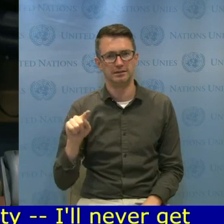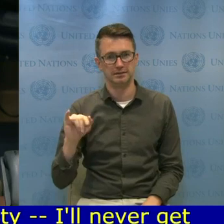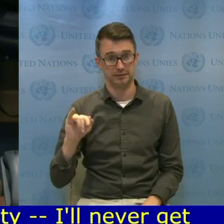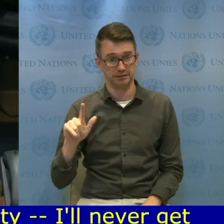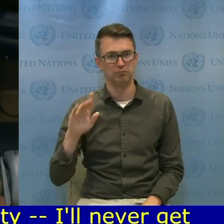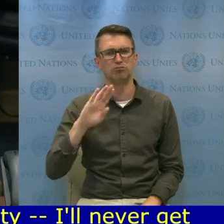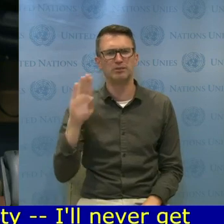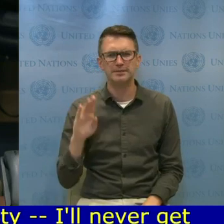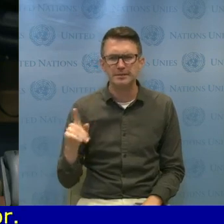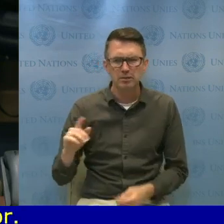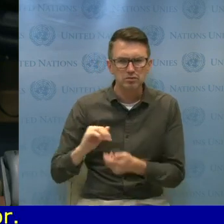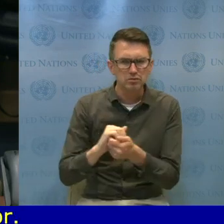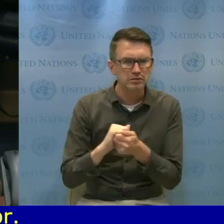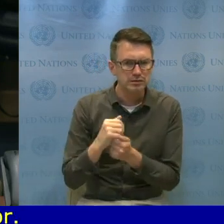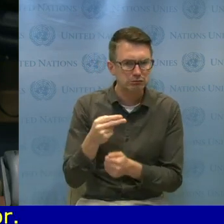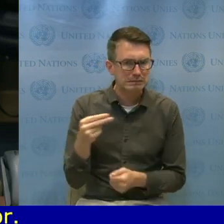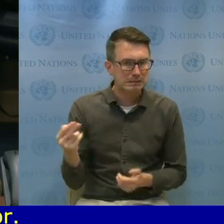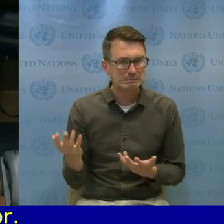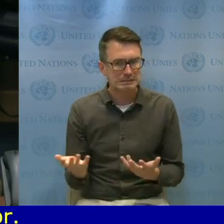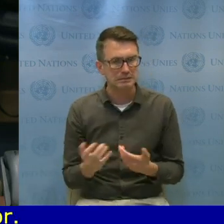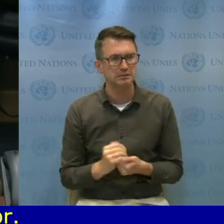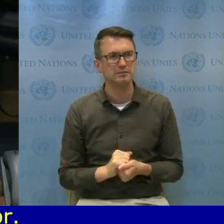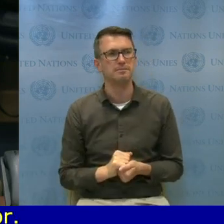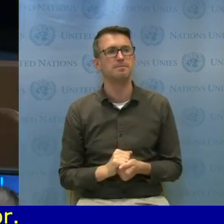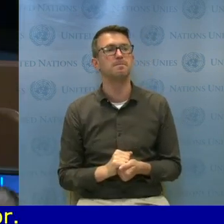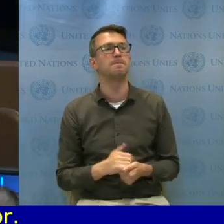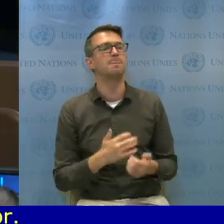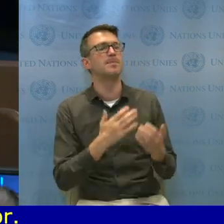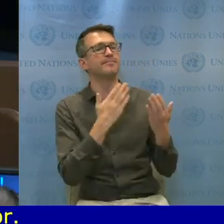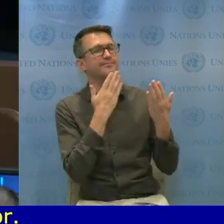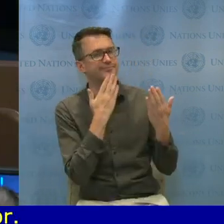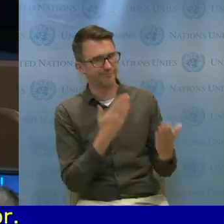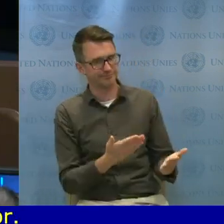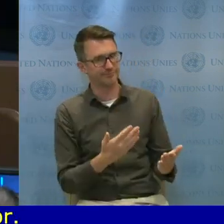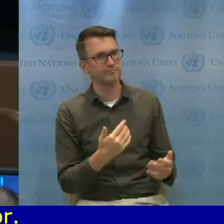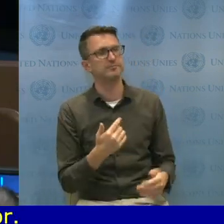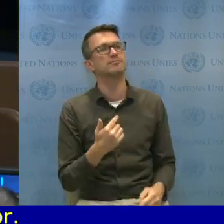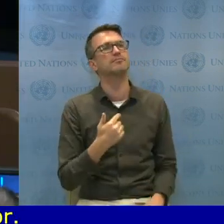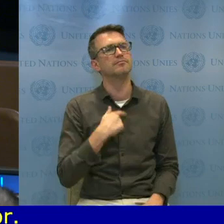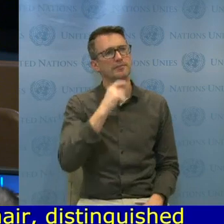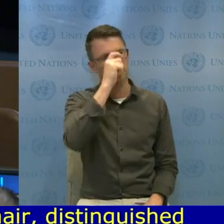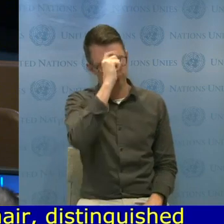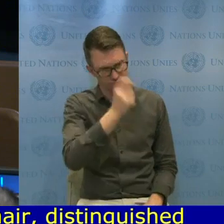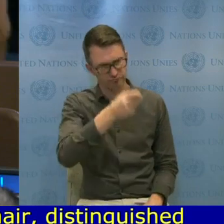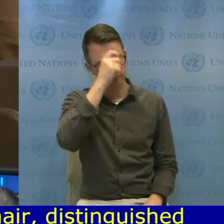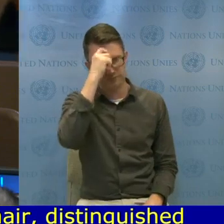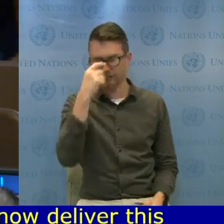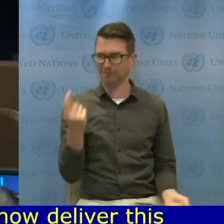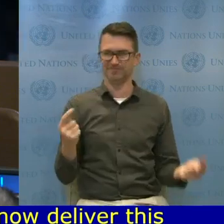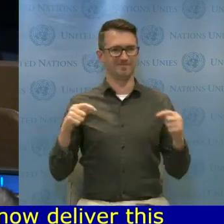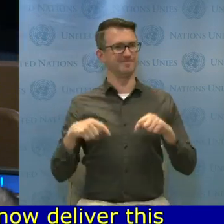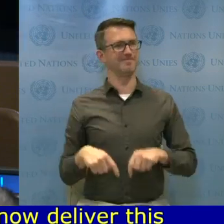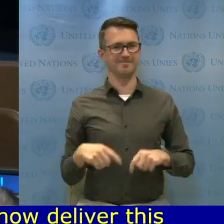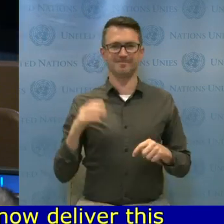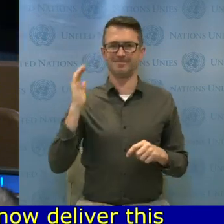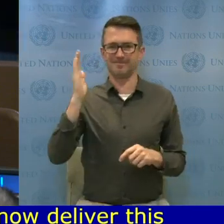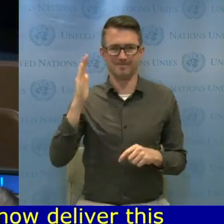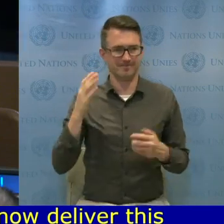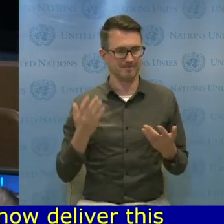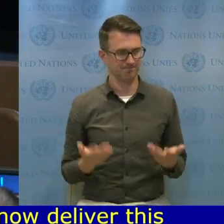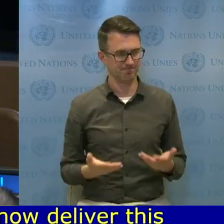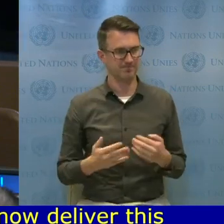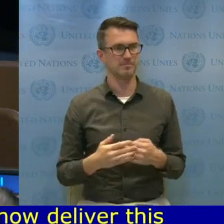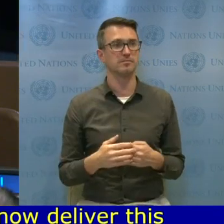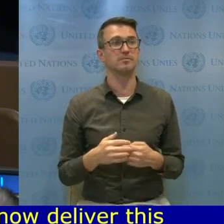me to deliver this statement as the President of the National Commission on the Rights of Persons with Disabilities of the Brazilian Bar